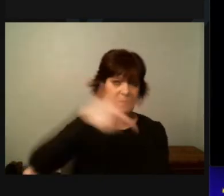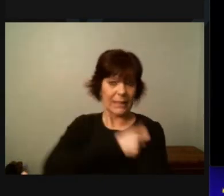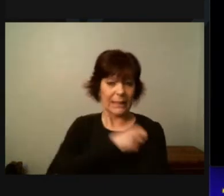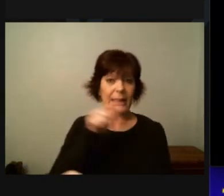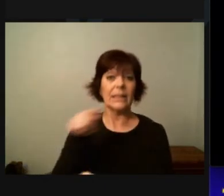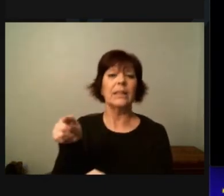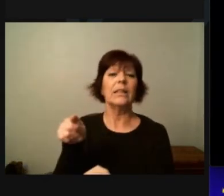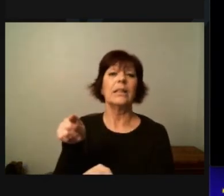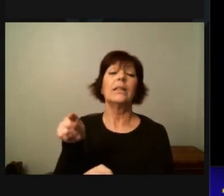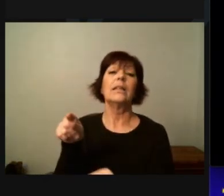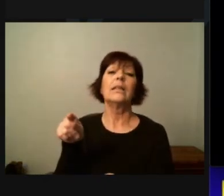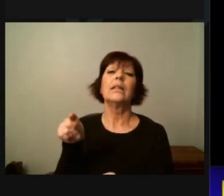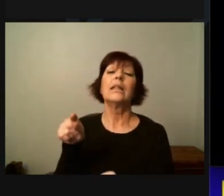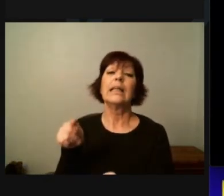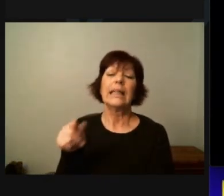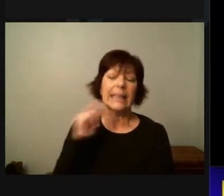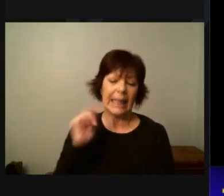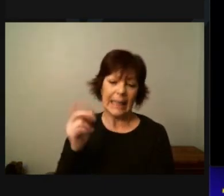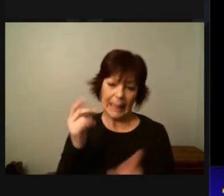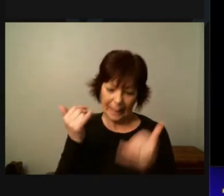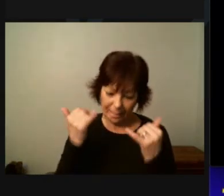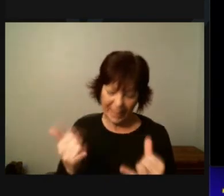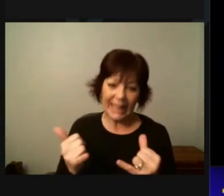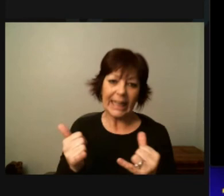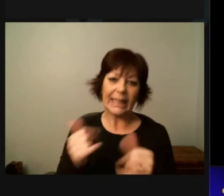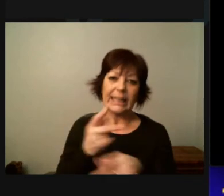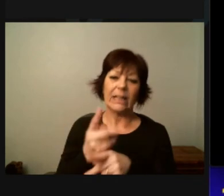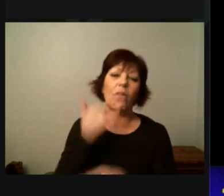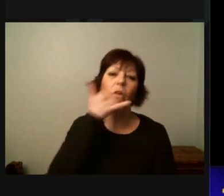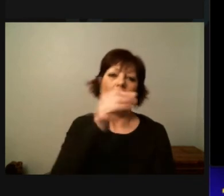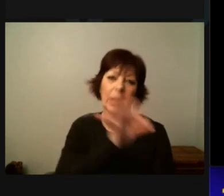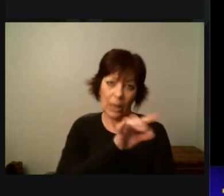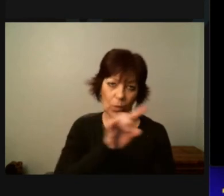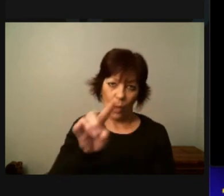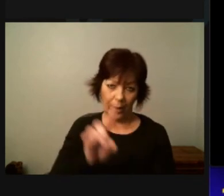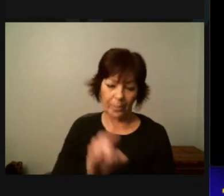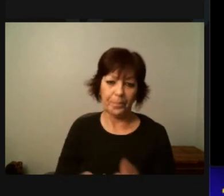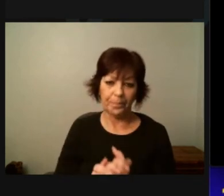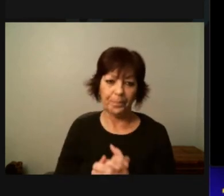vaccine, you want to seek immediate care by calling 911.